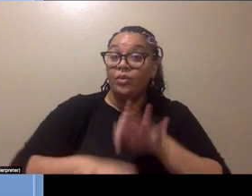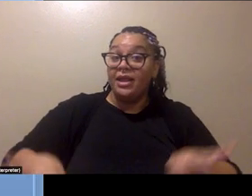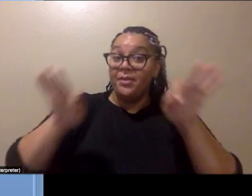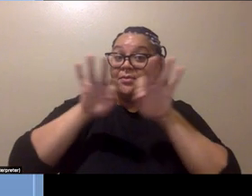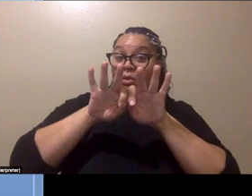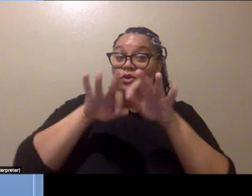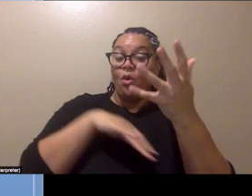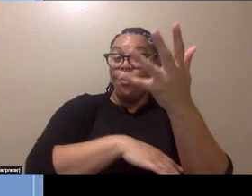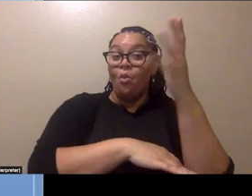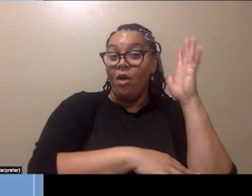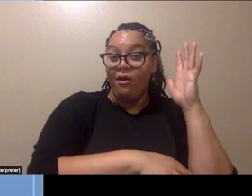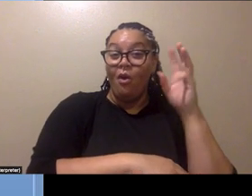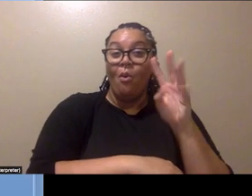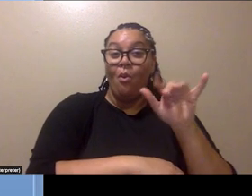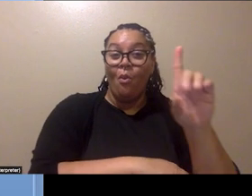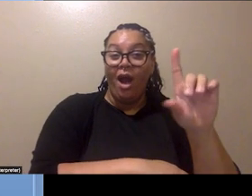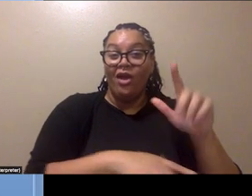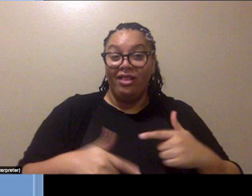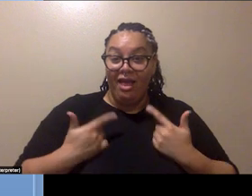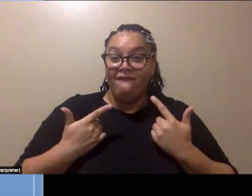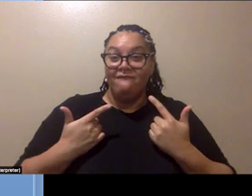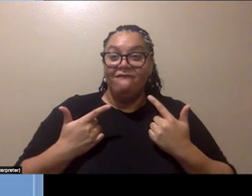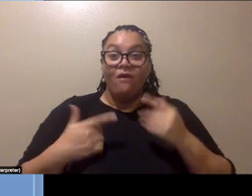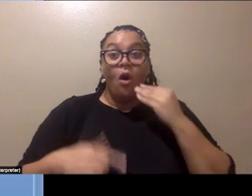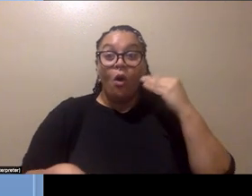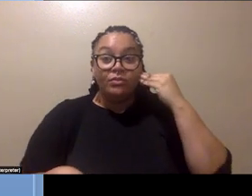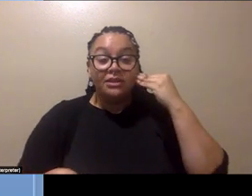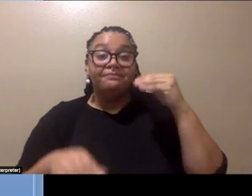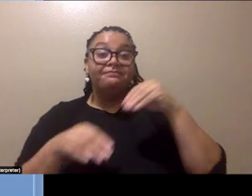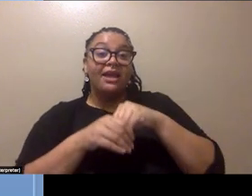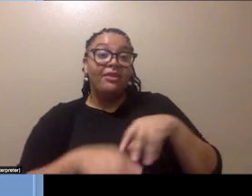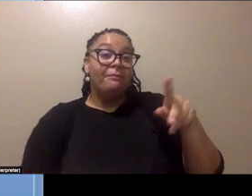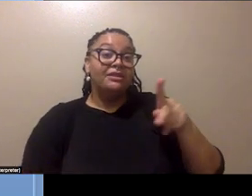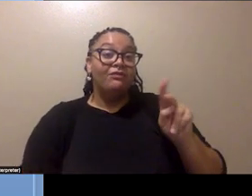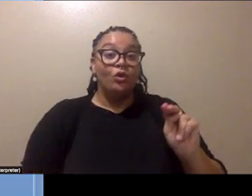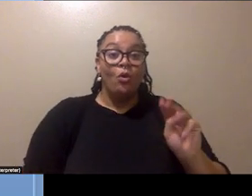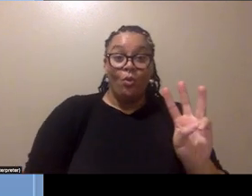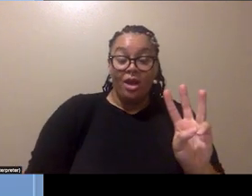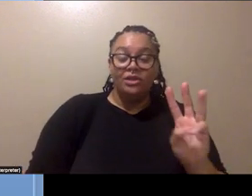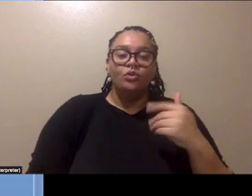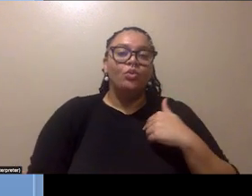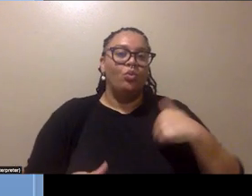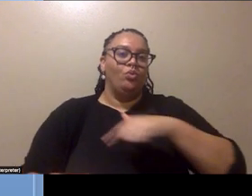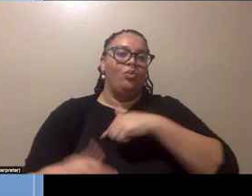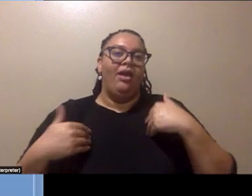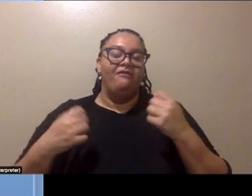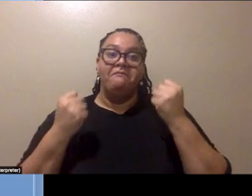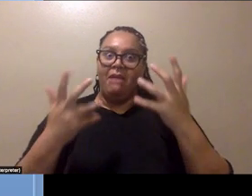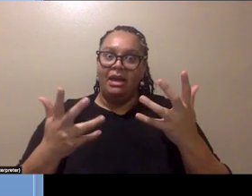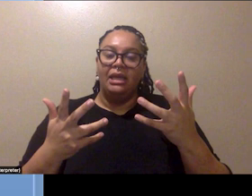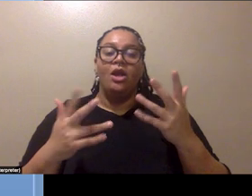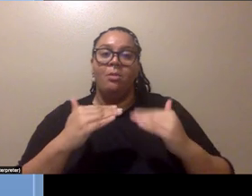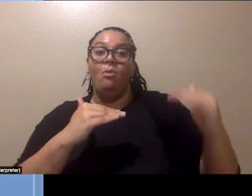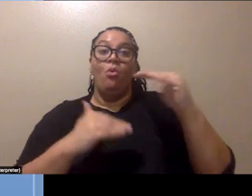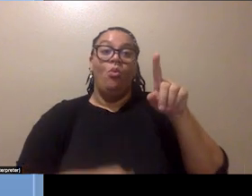are also incredibly important wildlife habitat. So in the Pacific Northwest alone, we have over